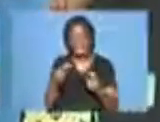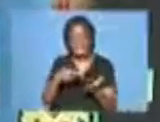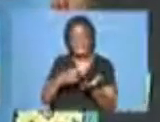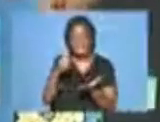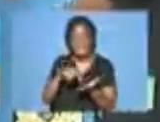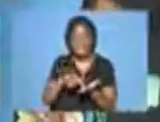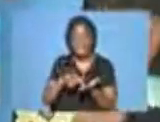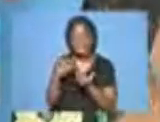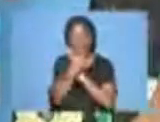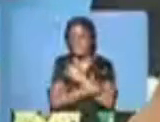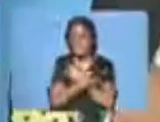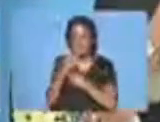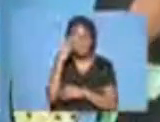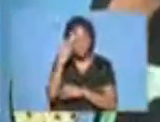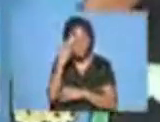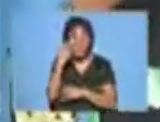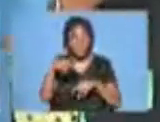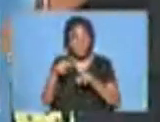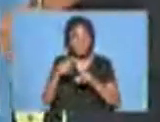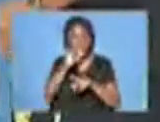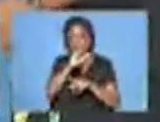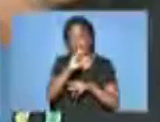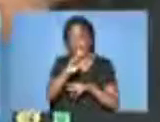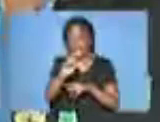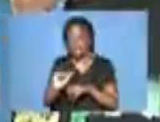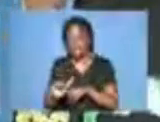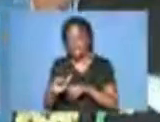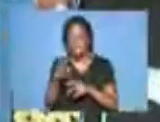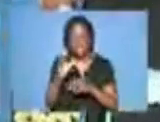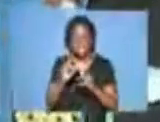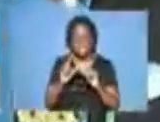hopefully Harvard or Princeton. For the Bahamas Tonight, I'm Cleopatra Murphy.